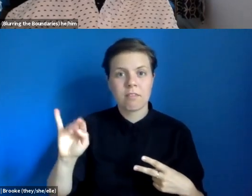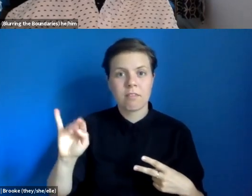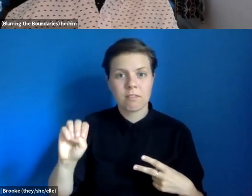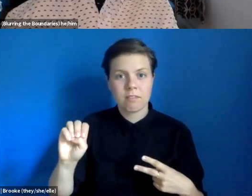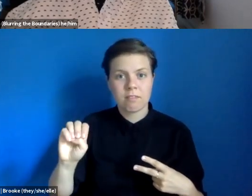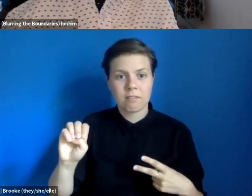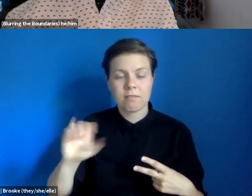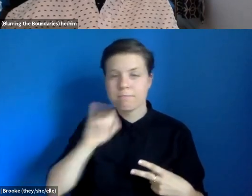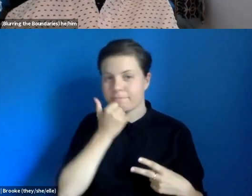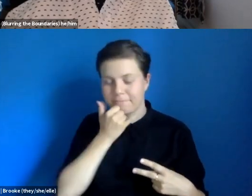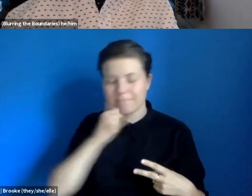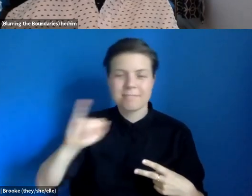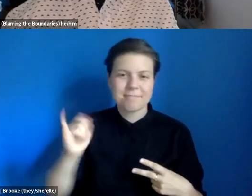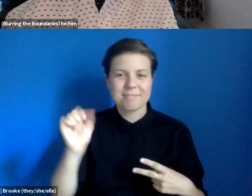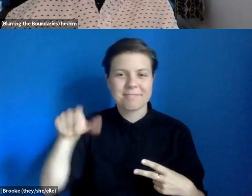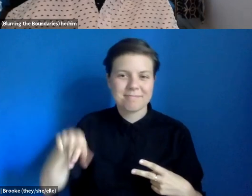J-A-C-Q-U-I.